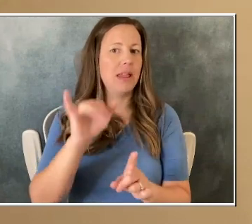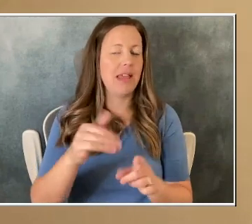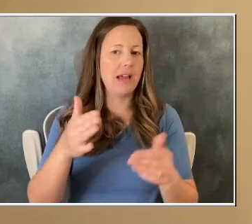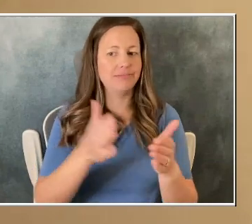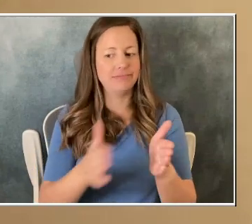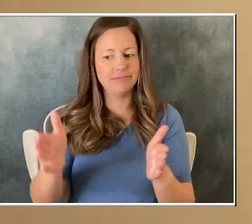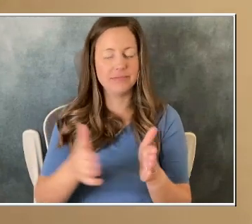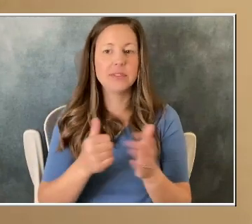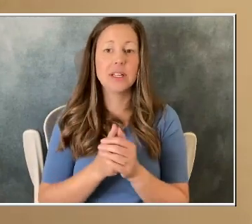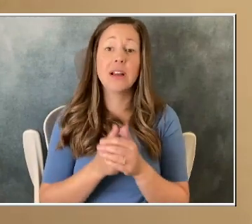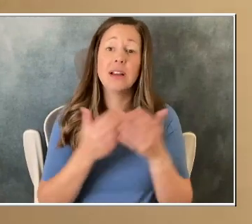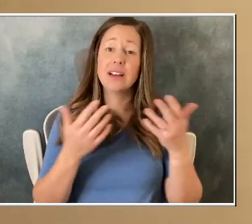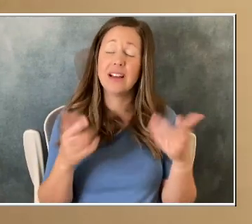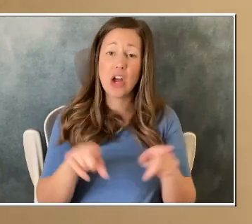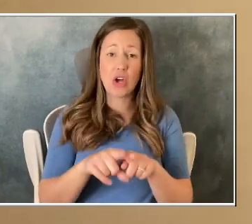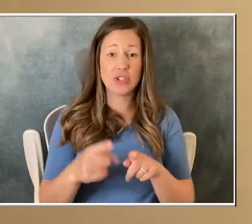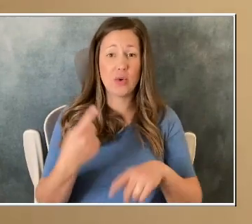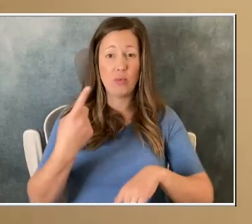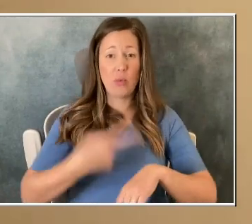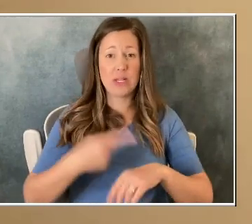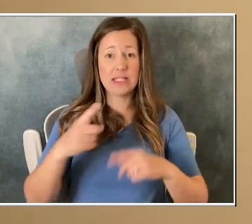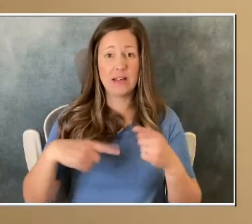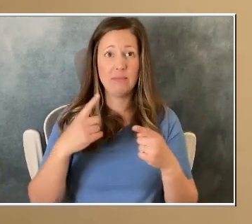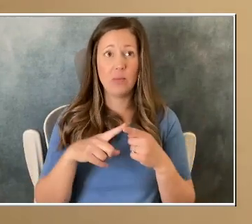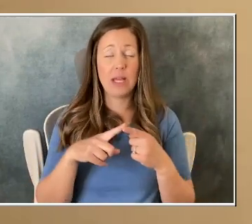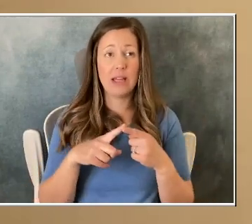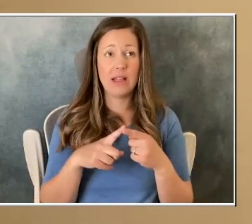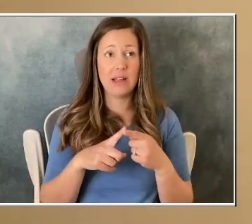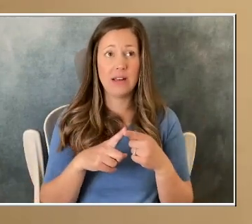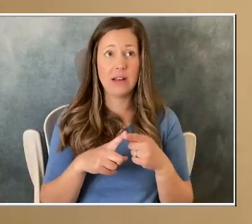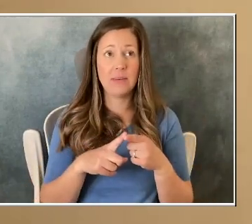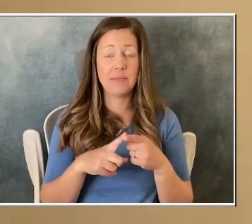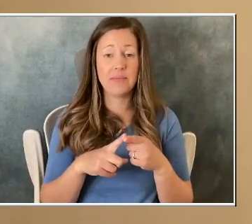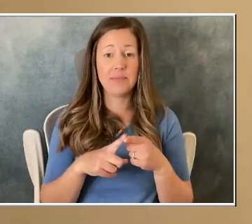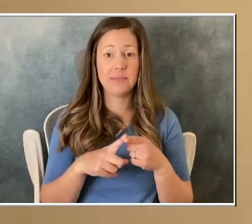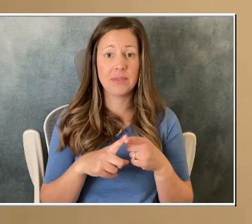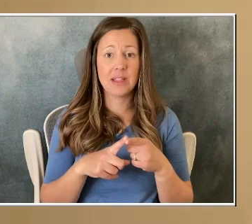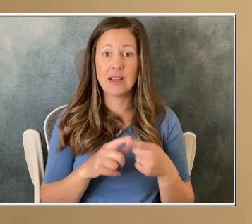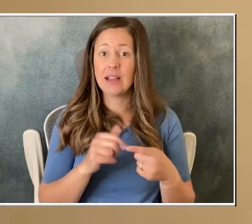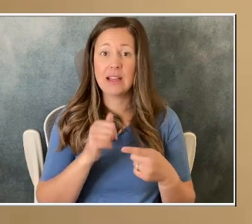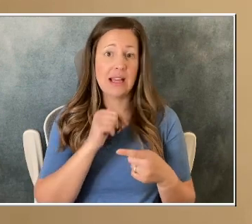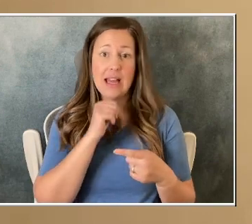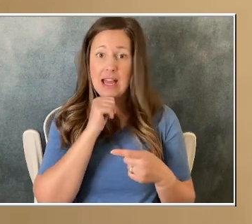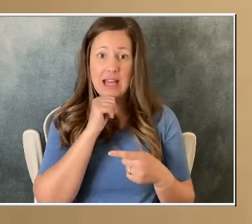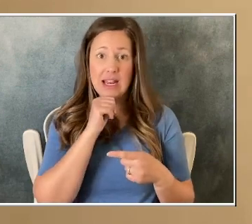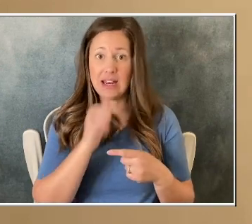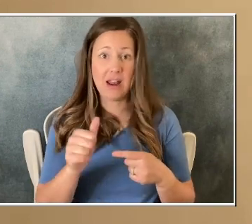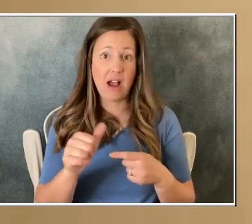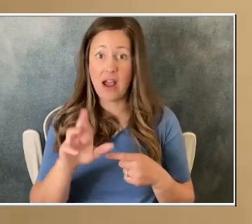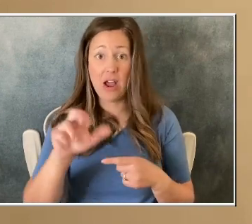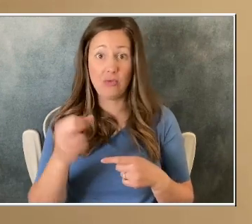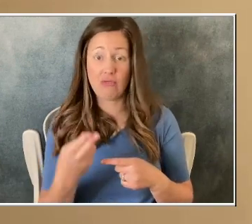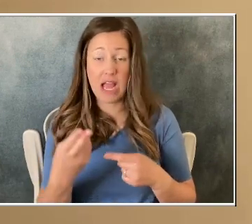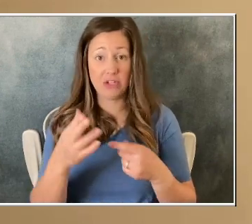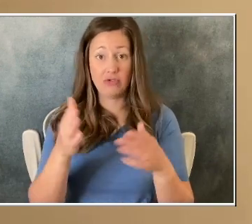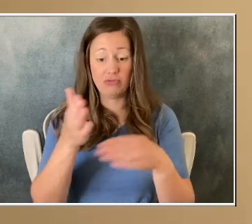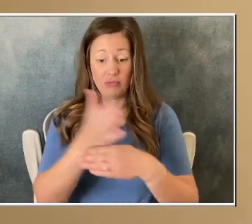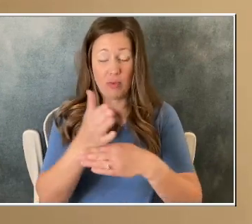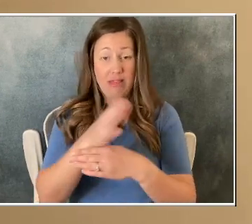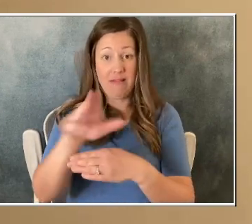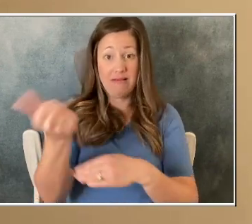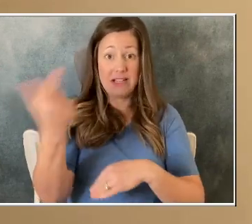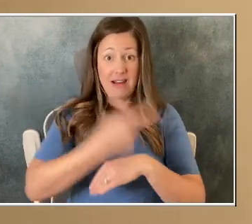was even one session where I didn't get it within 10 days. I had an appointment with Dr.